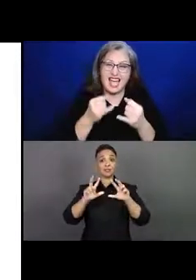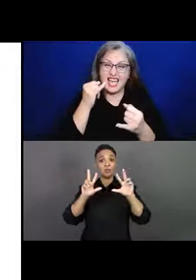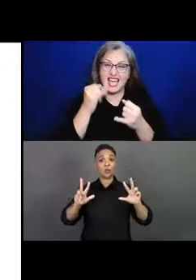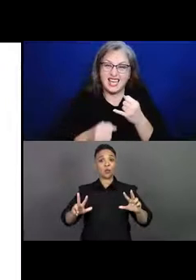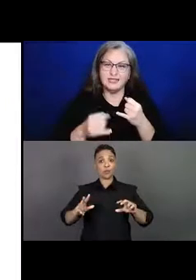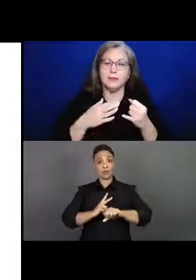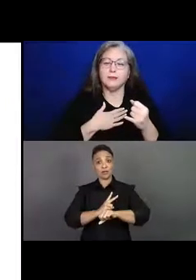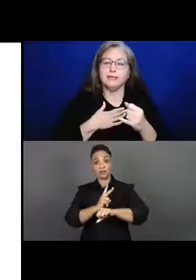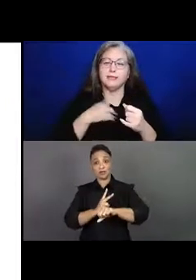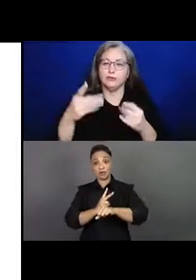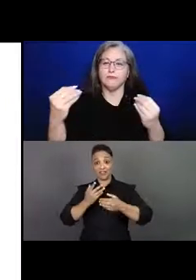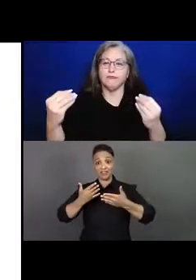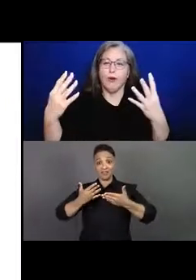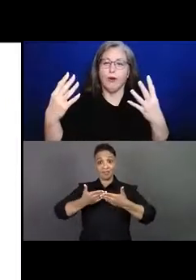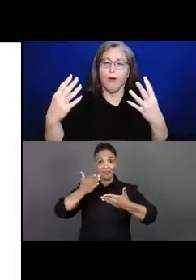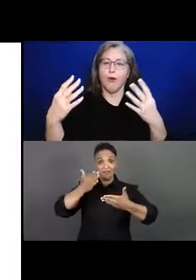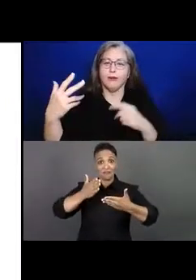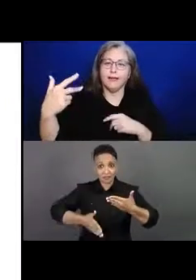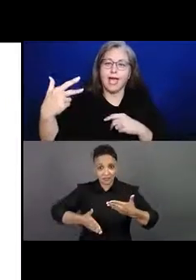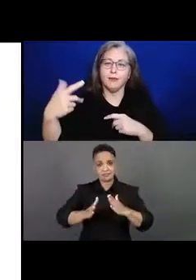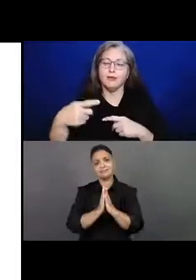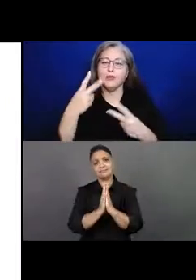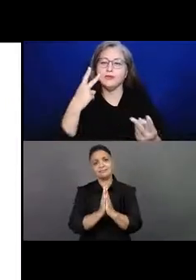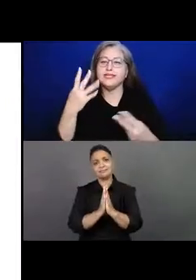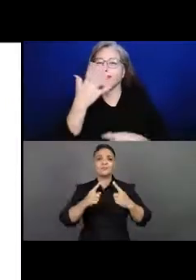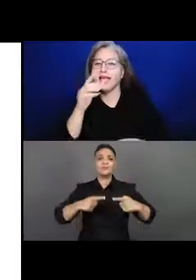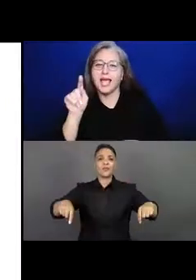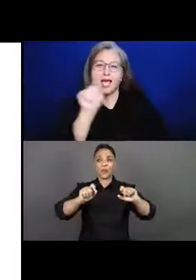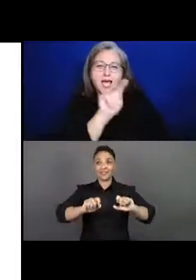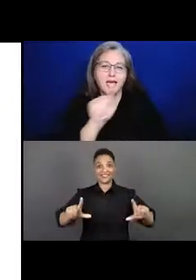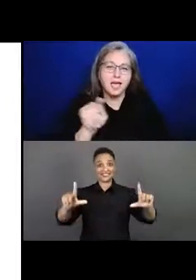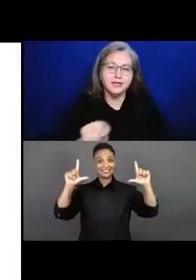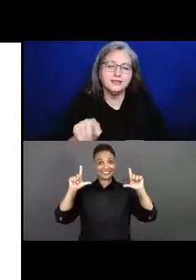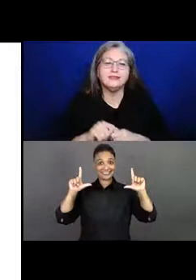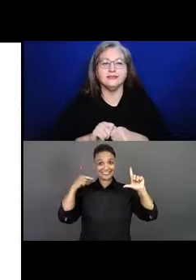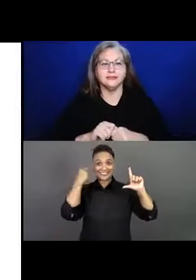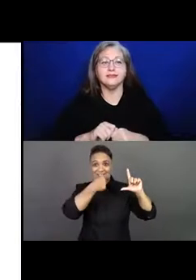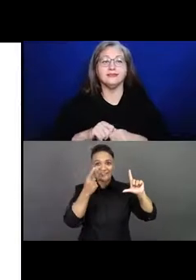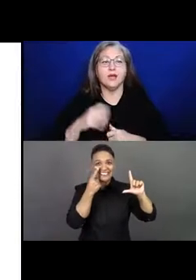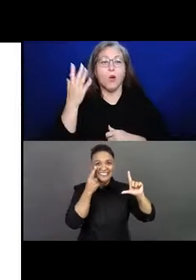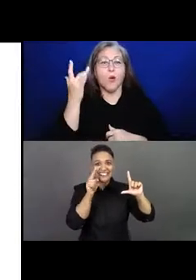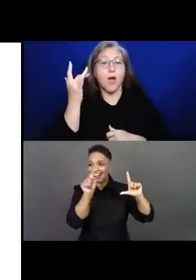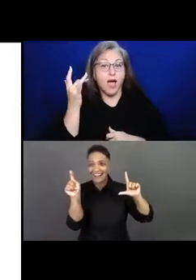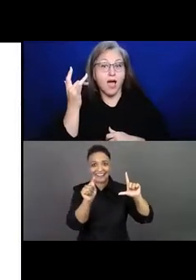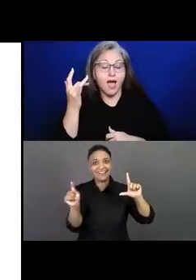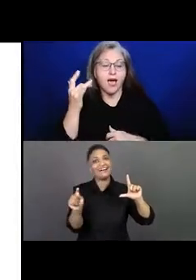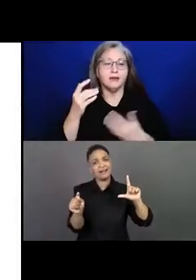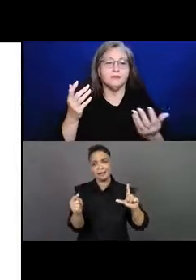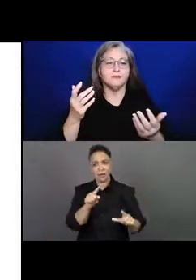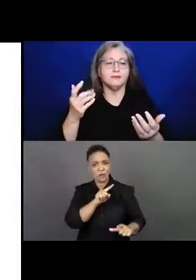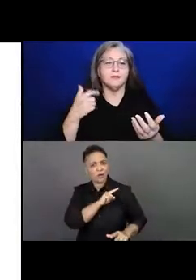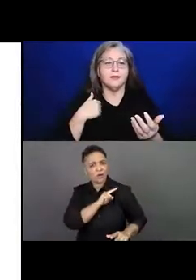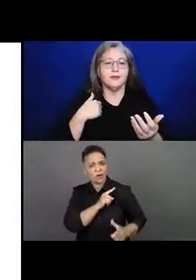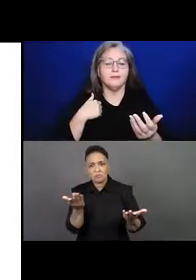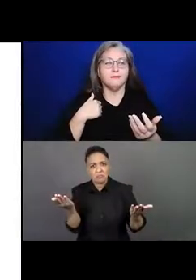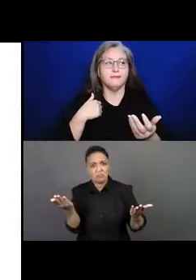turn on your cameras, you know, just to see all your faces. And the reason for that is because we just